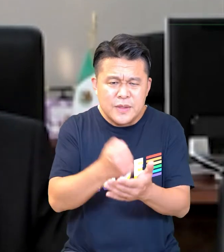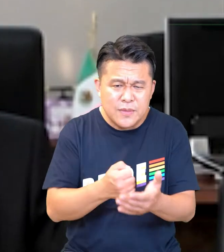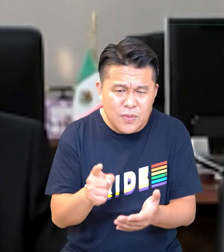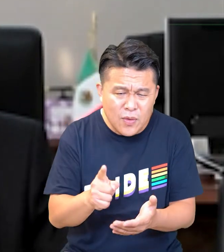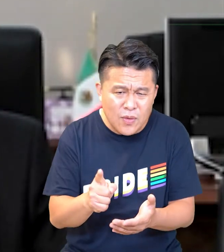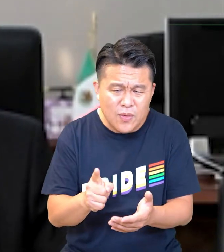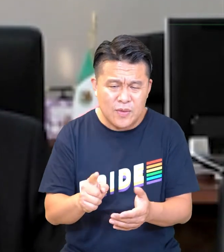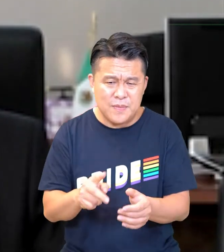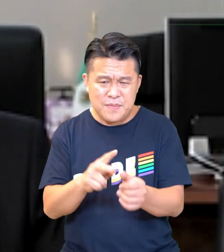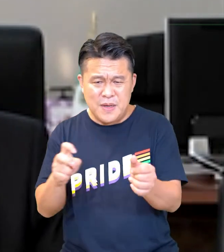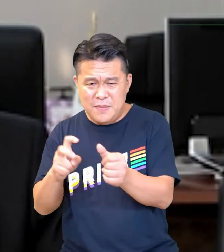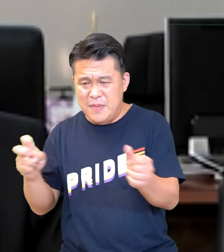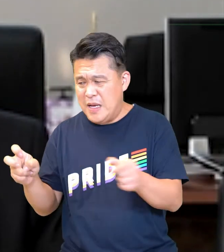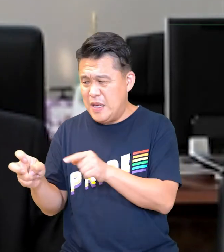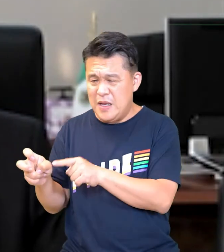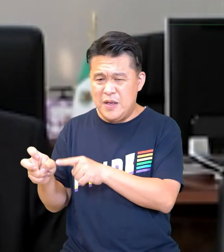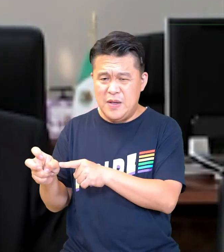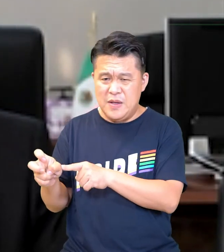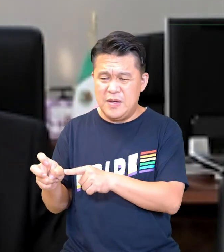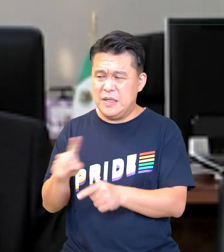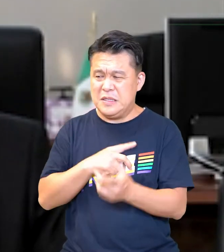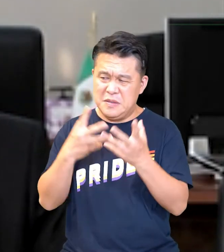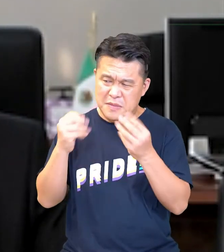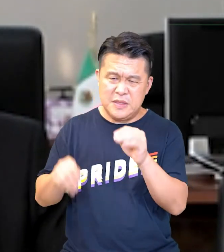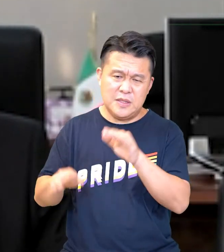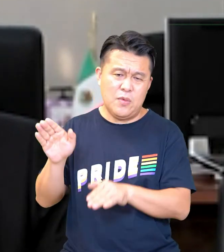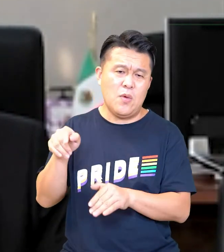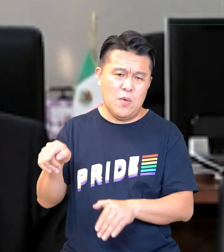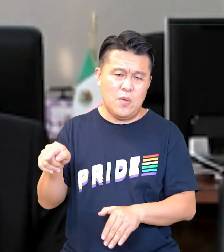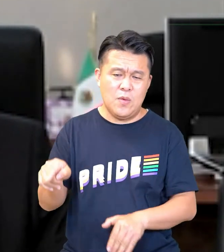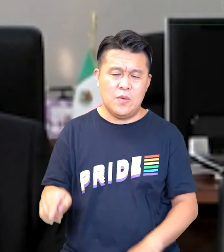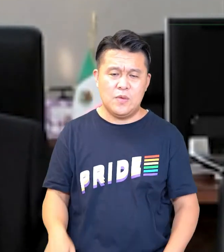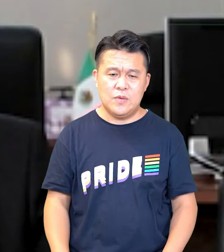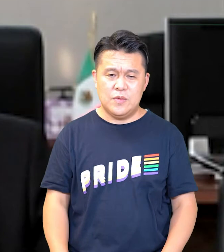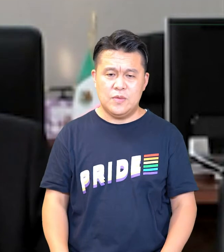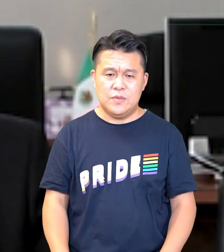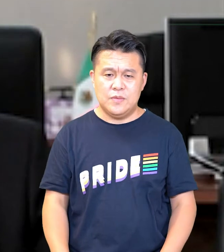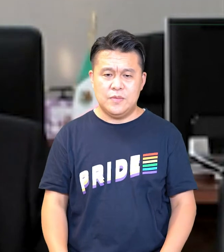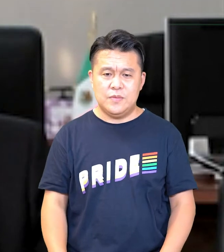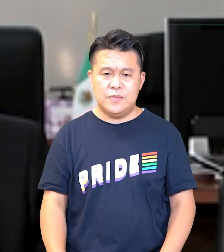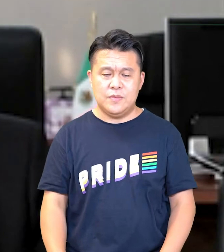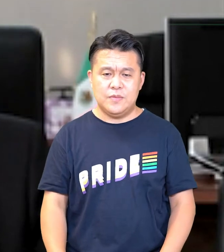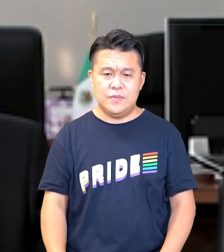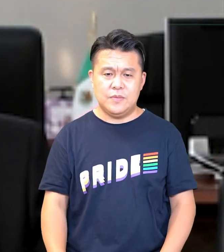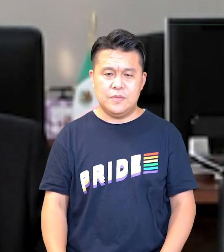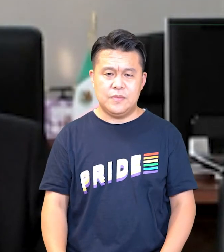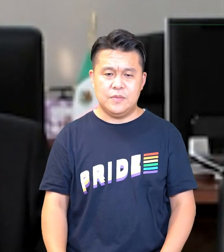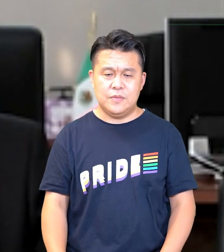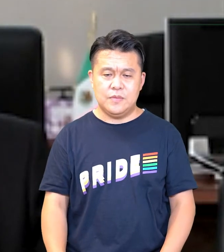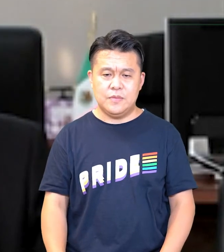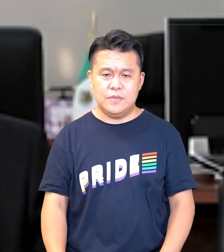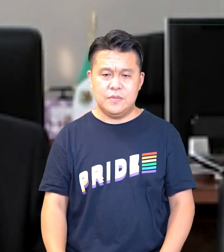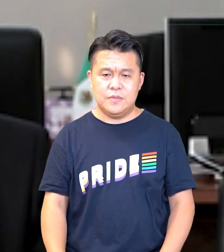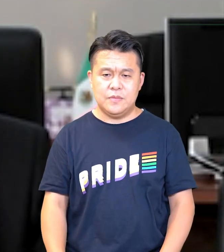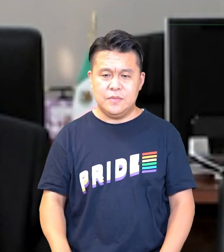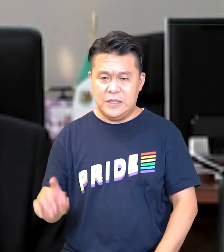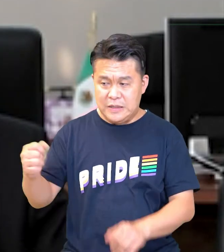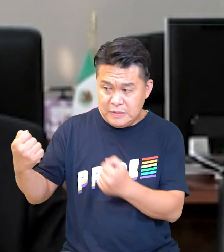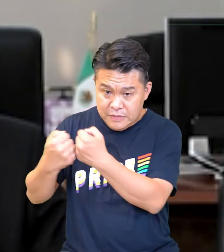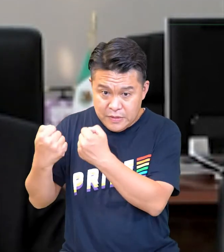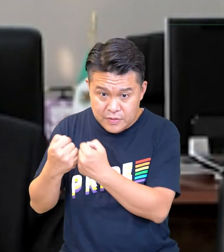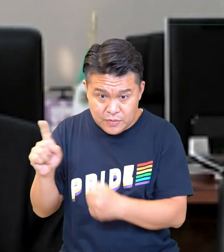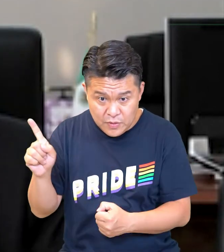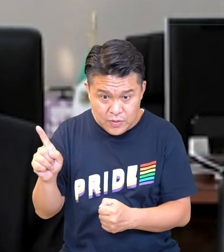Unfortunately, homophobia is still one of the most common discriminatory practices, and